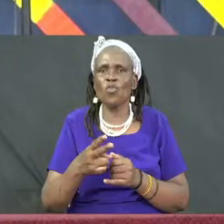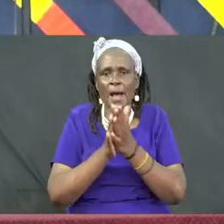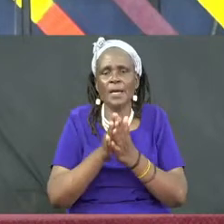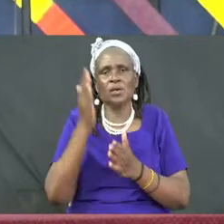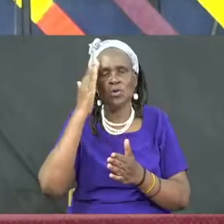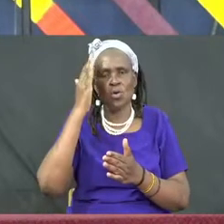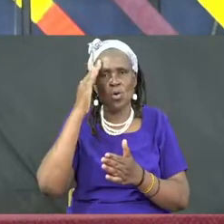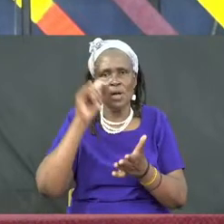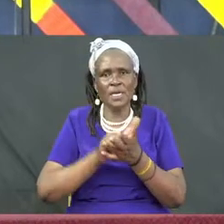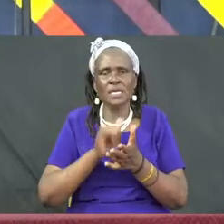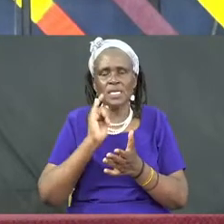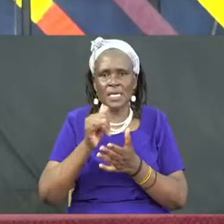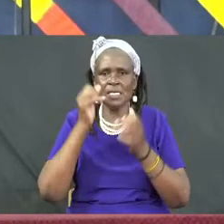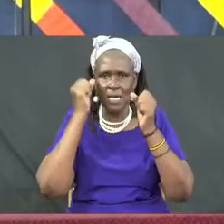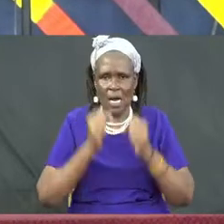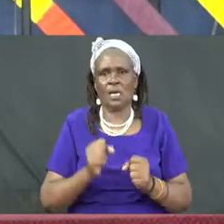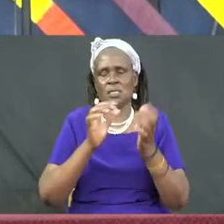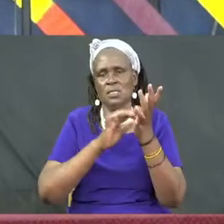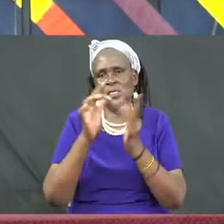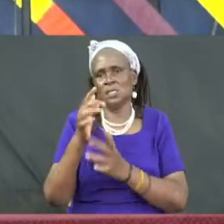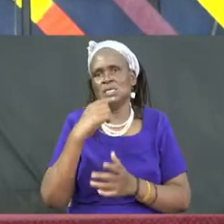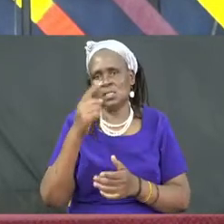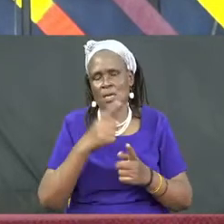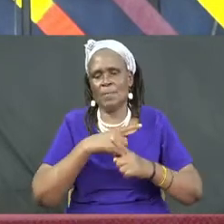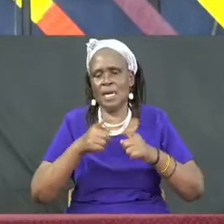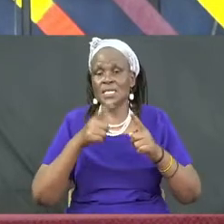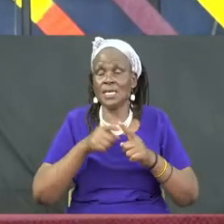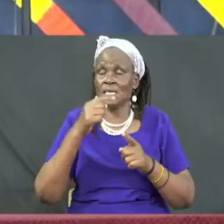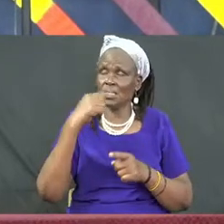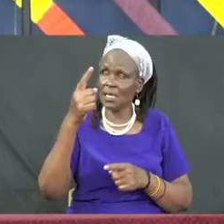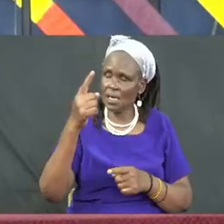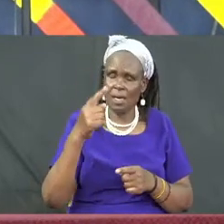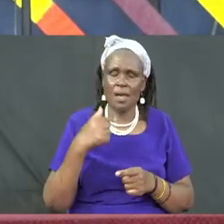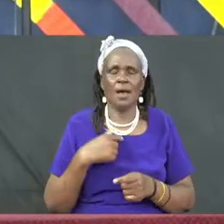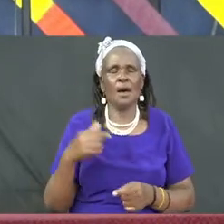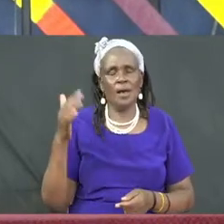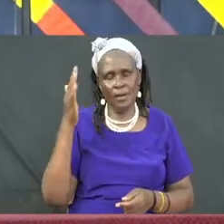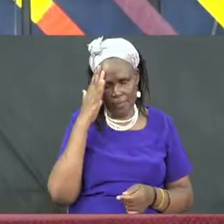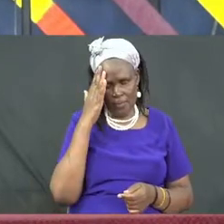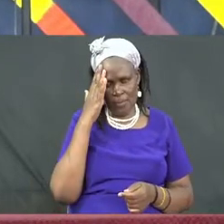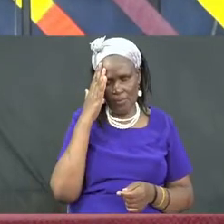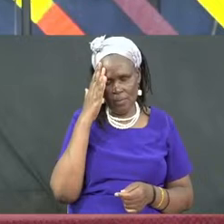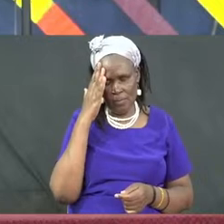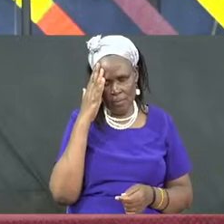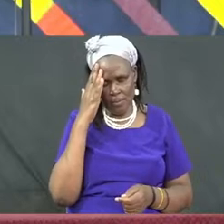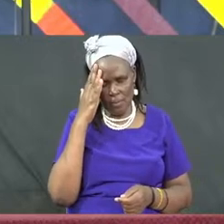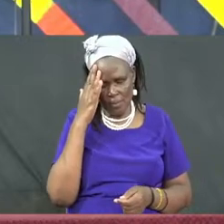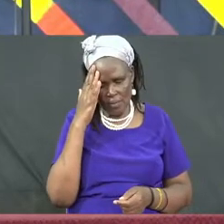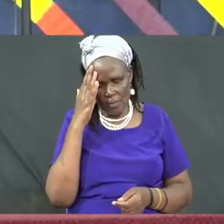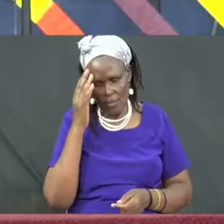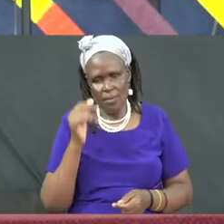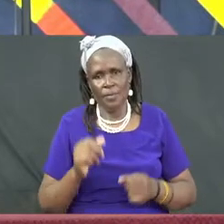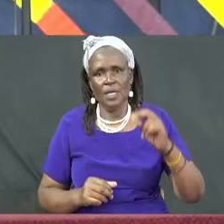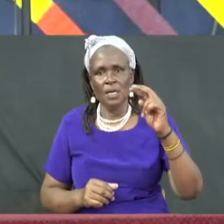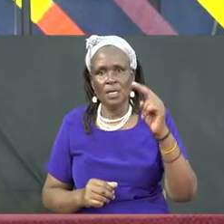it is difficult, Jesus will say, but I know. But I know. But